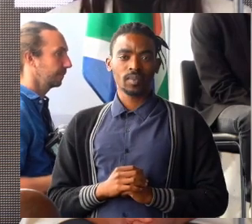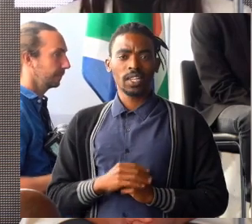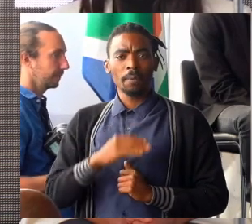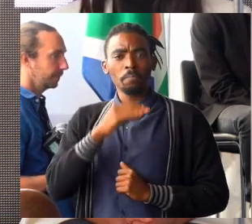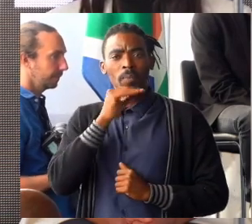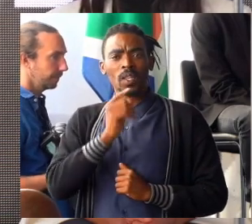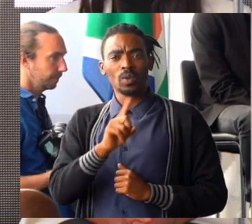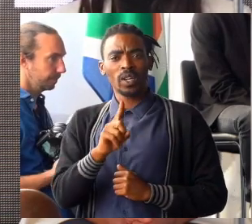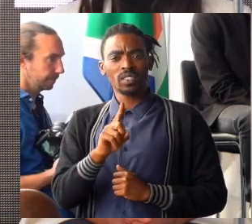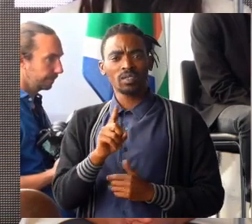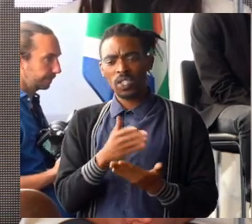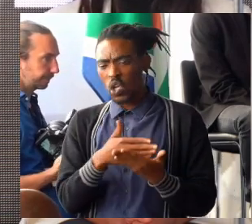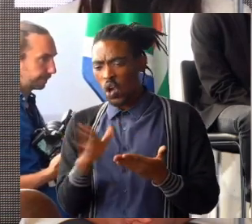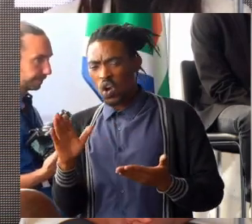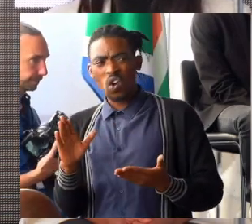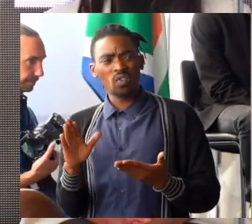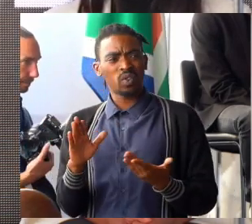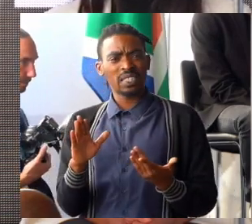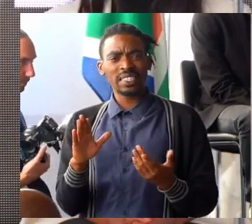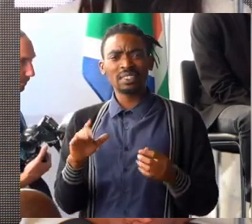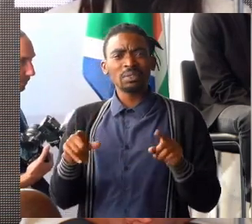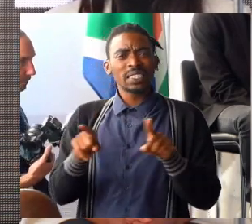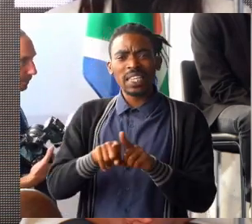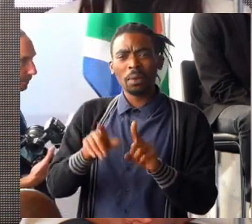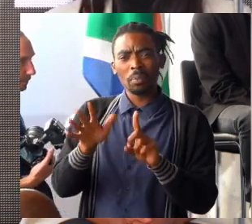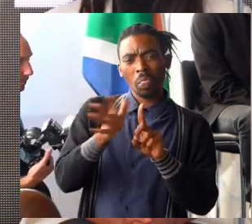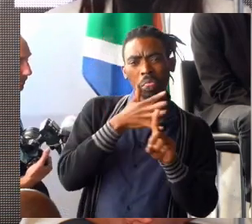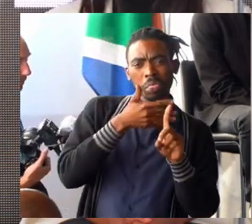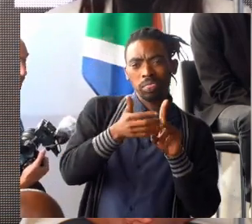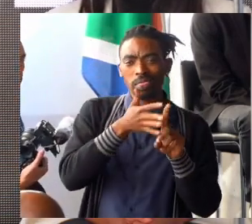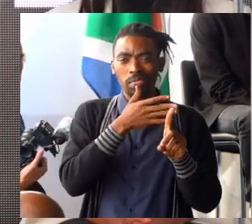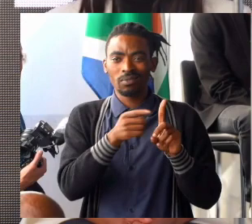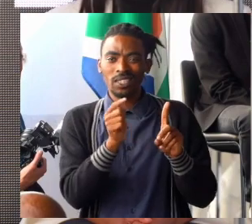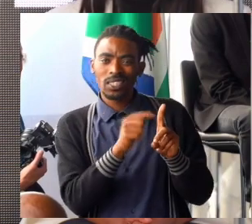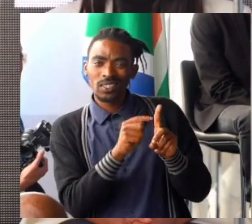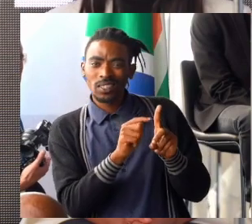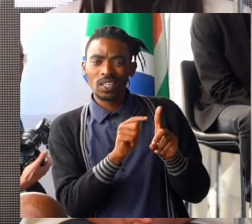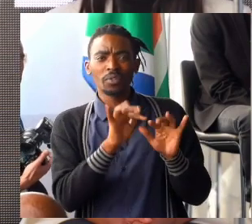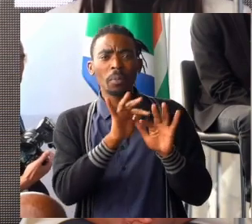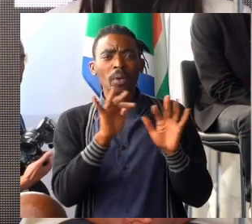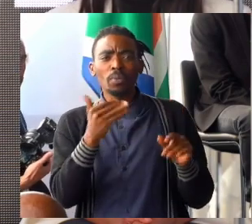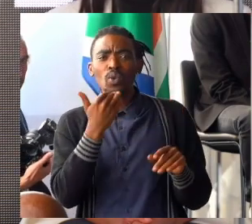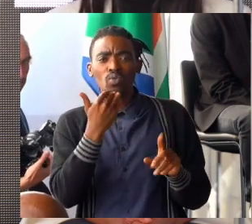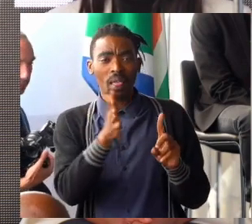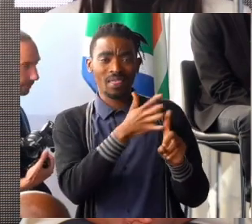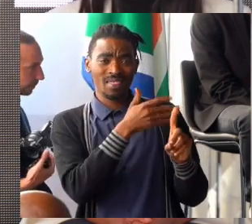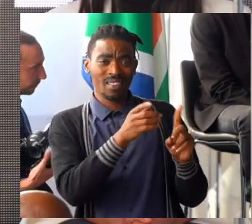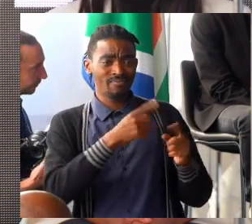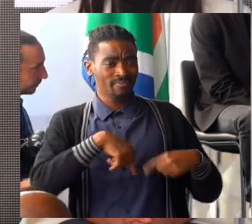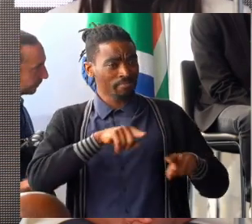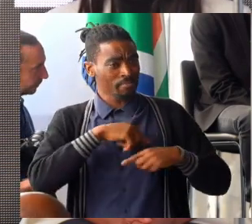rid of the same political game and its tired practitioners who have brought us to this point of crisis.